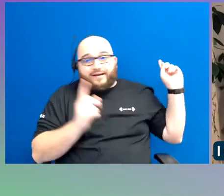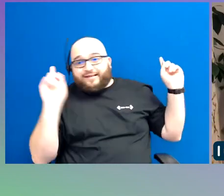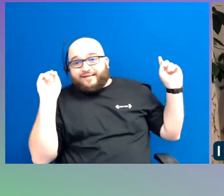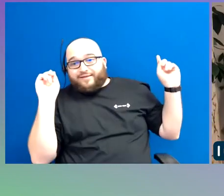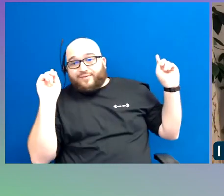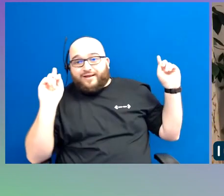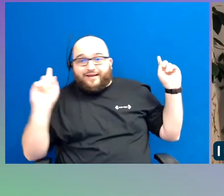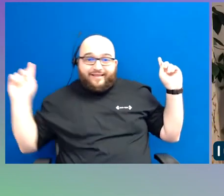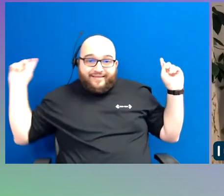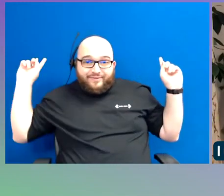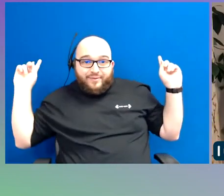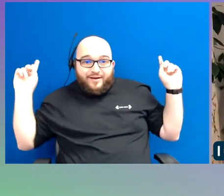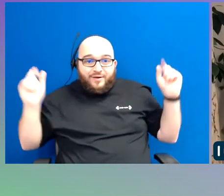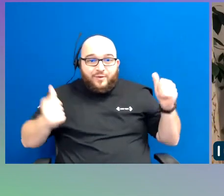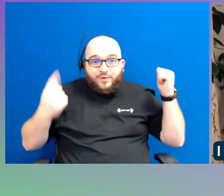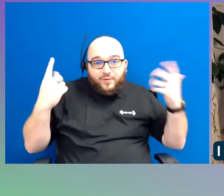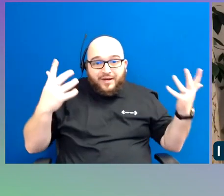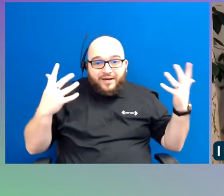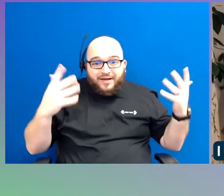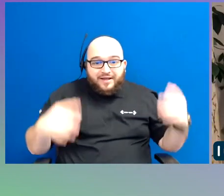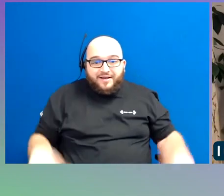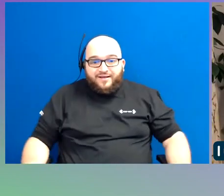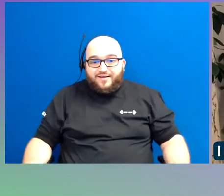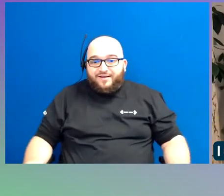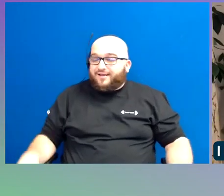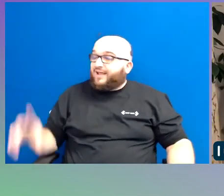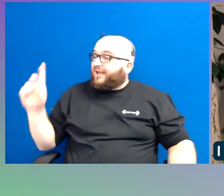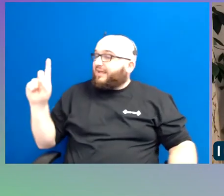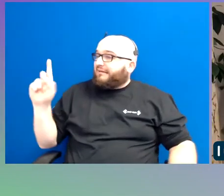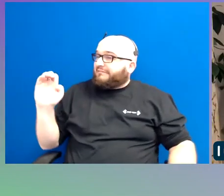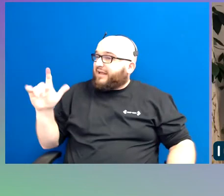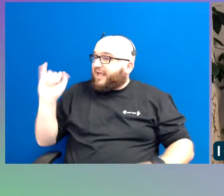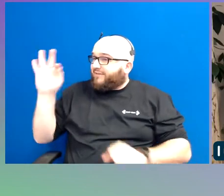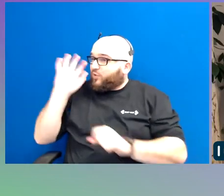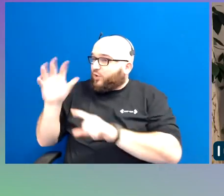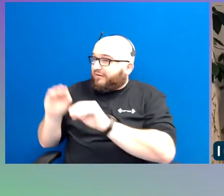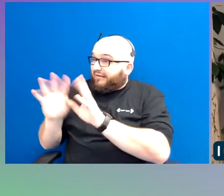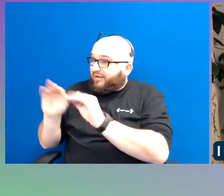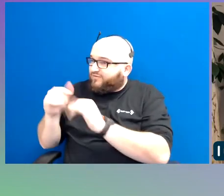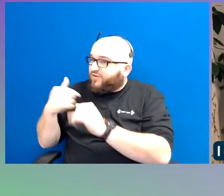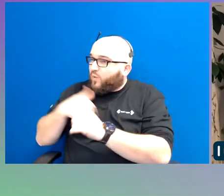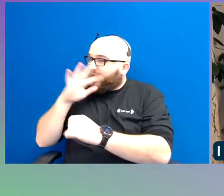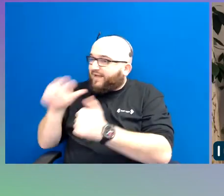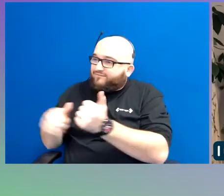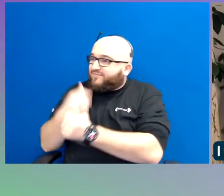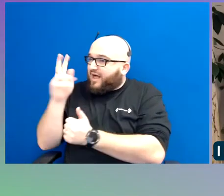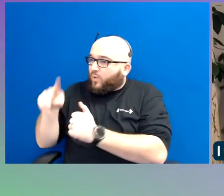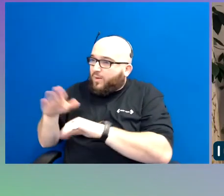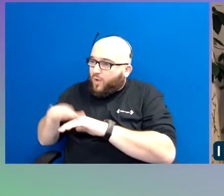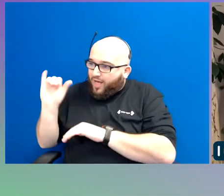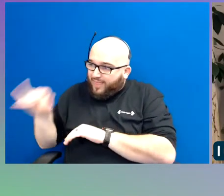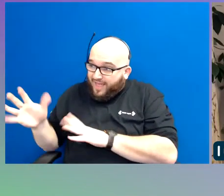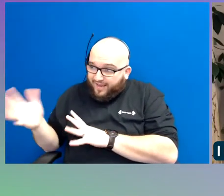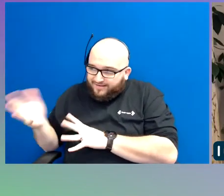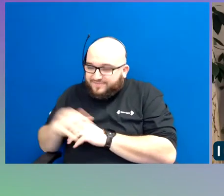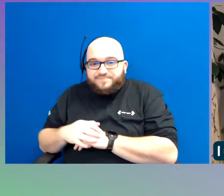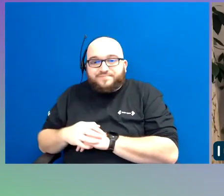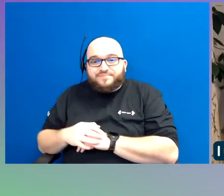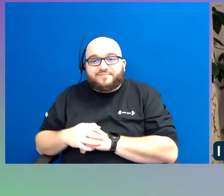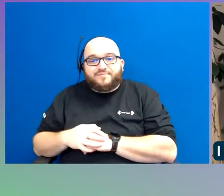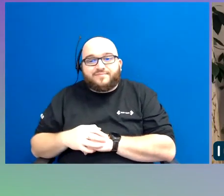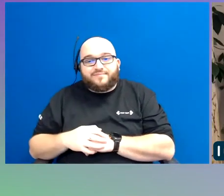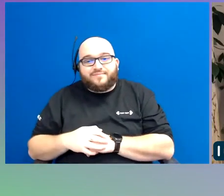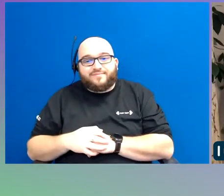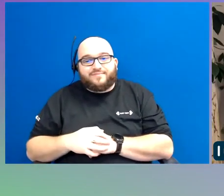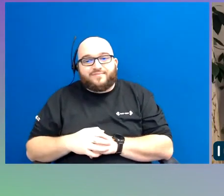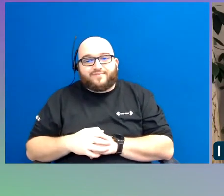one DQ. they're talking about. Daniel, if you could specify, we can follow up with you on that. Okay, I'll I